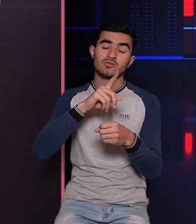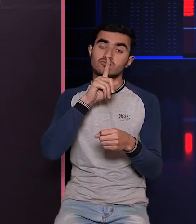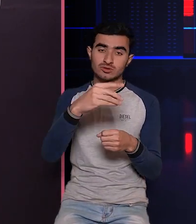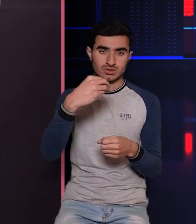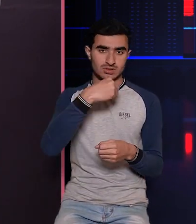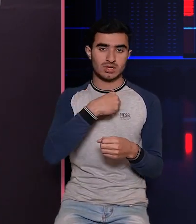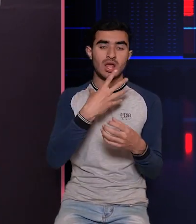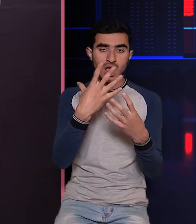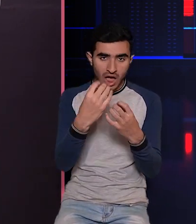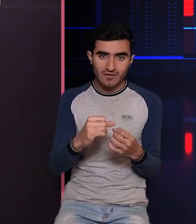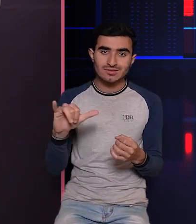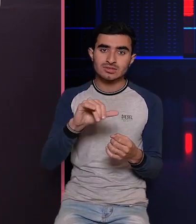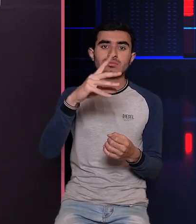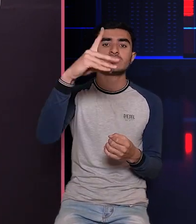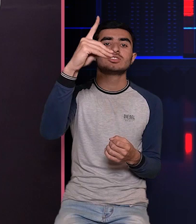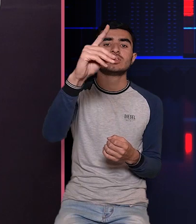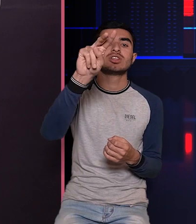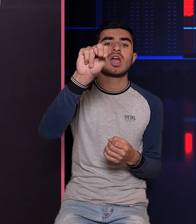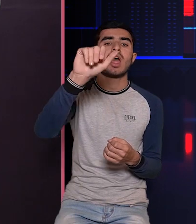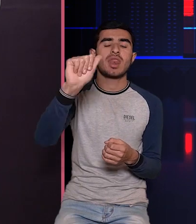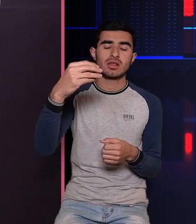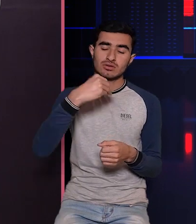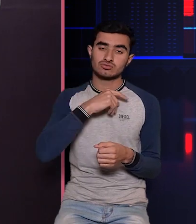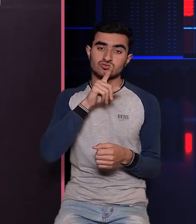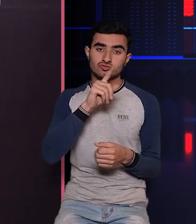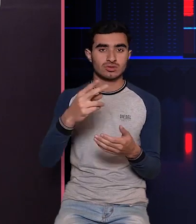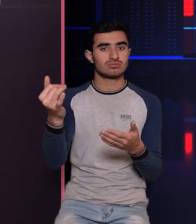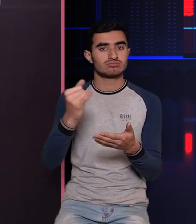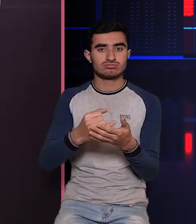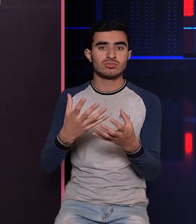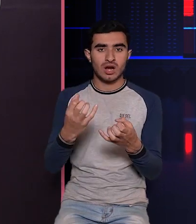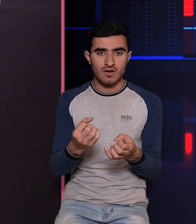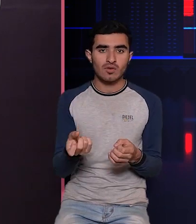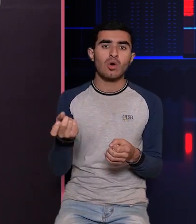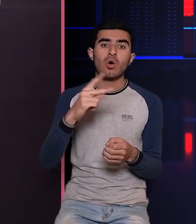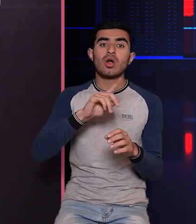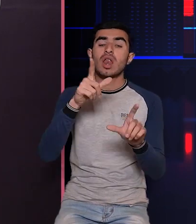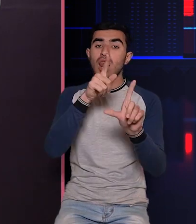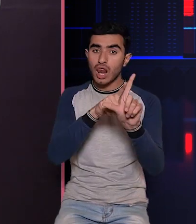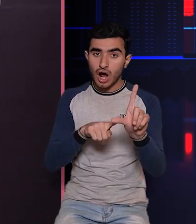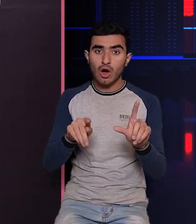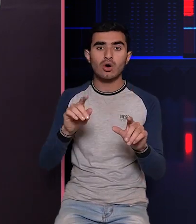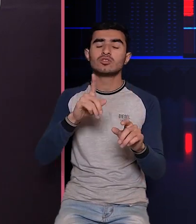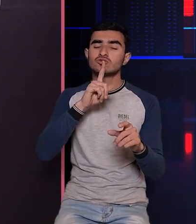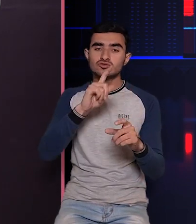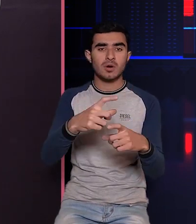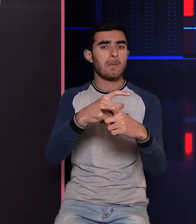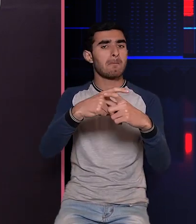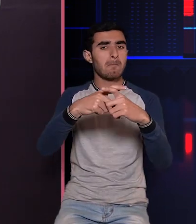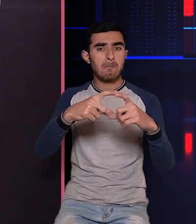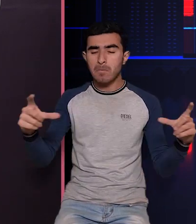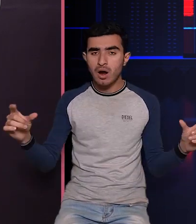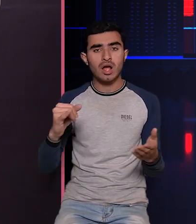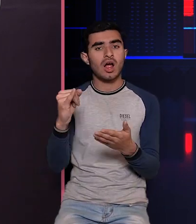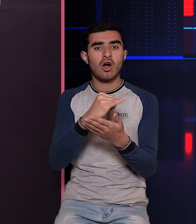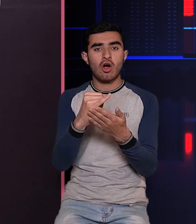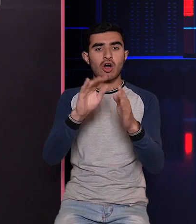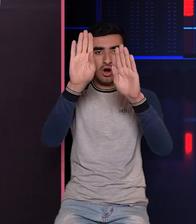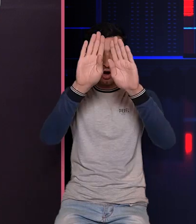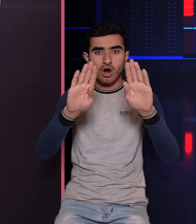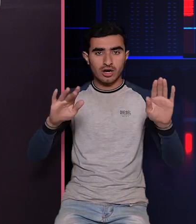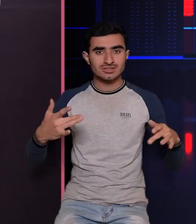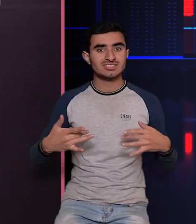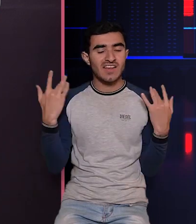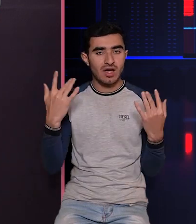for Lahore to host a biennial was a very natural thing to do. For us to actually work in these disciplines that we grew up in was a very natural thing to